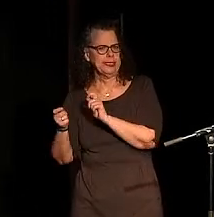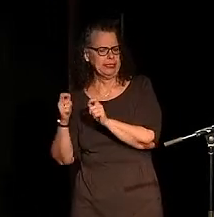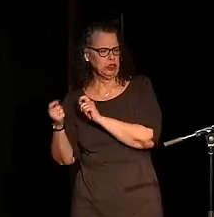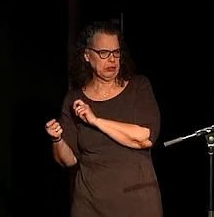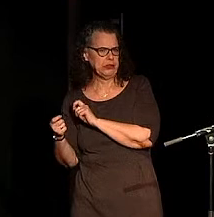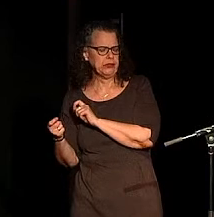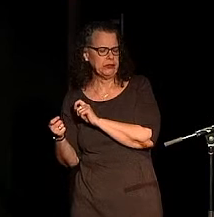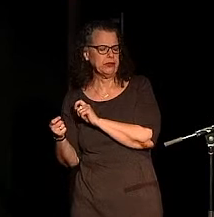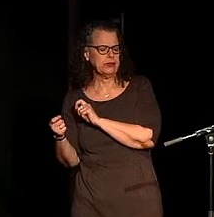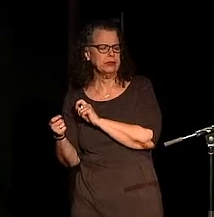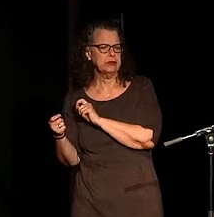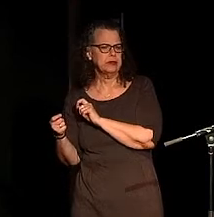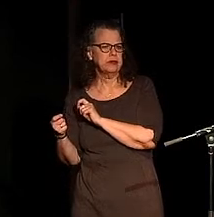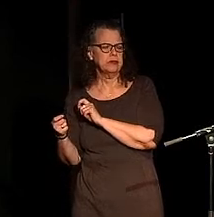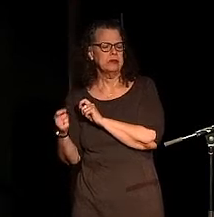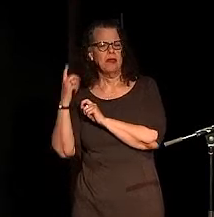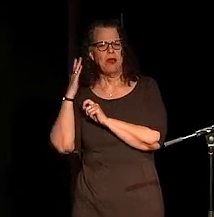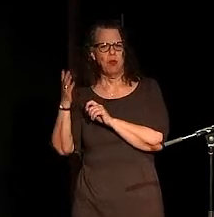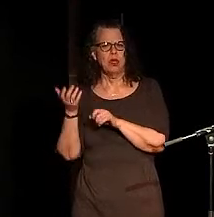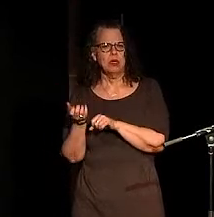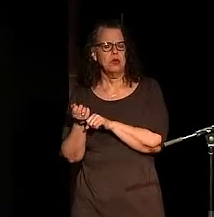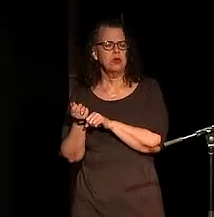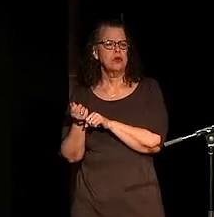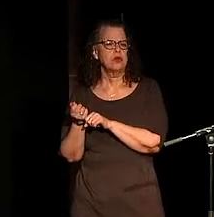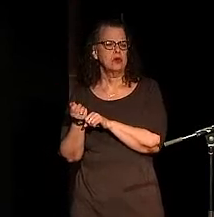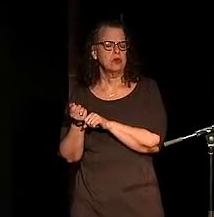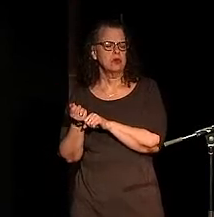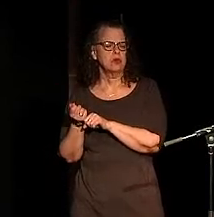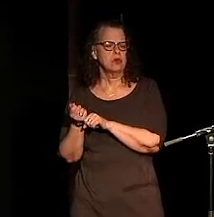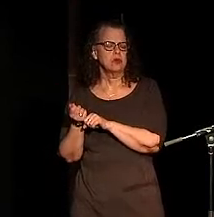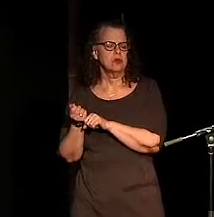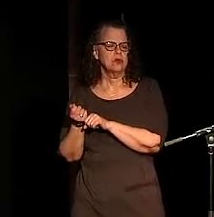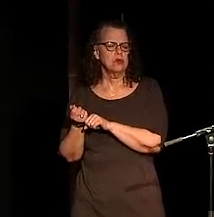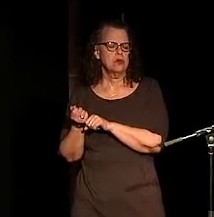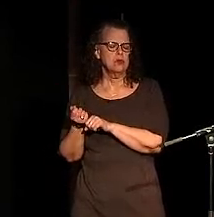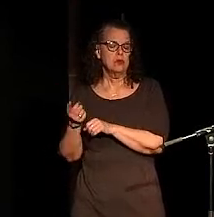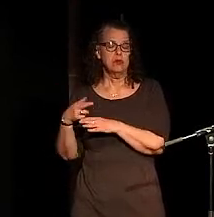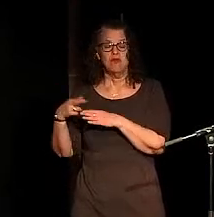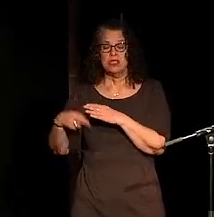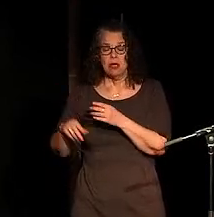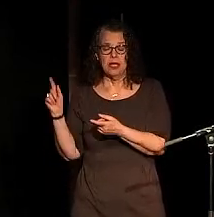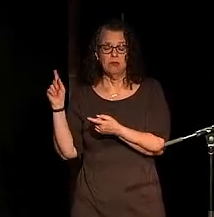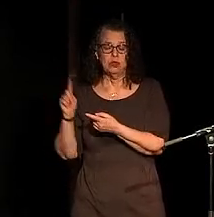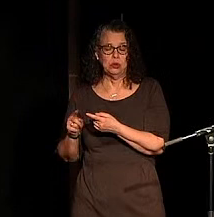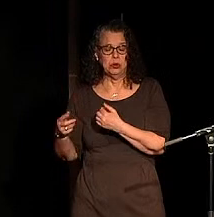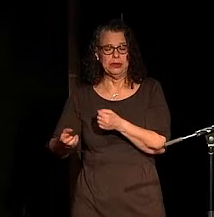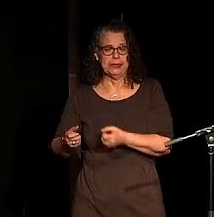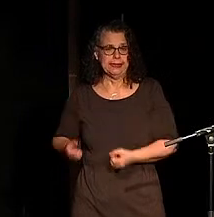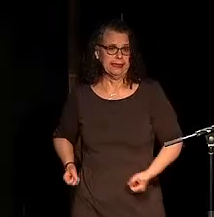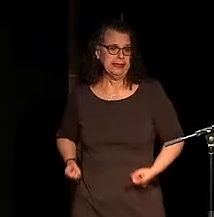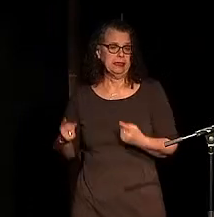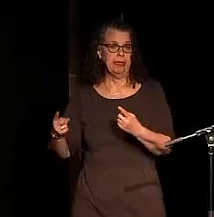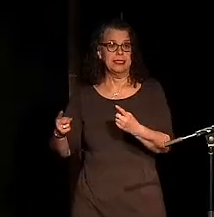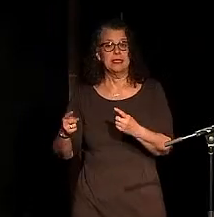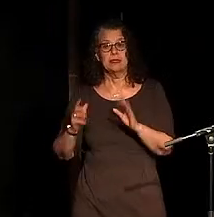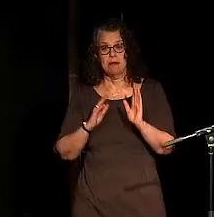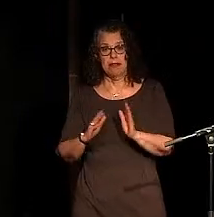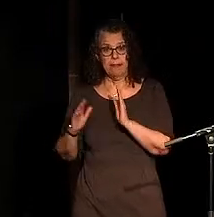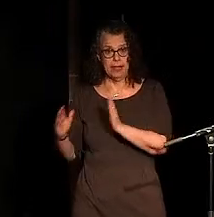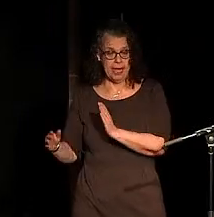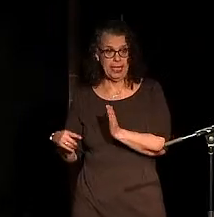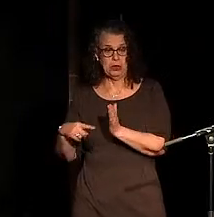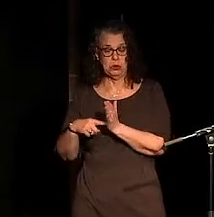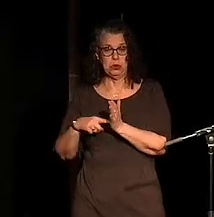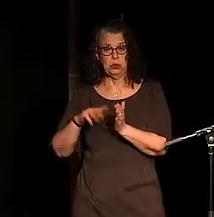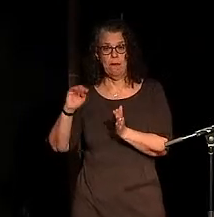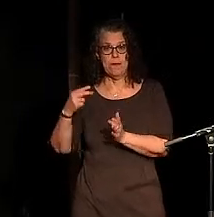that will result in reduced spending. The plan is due on